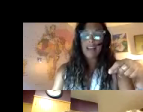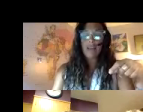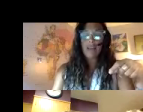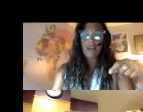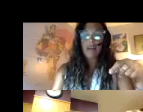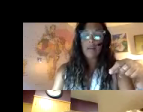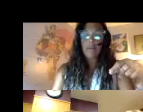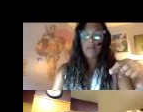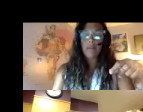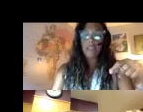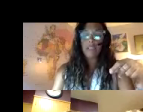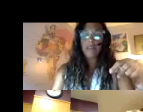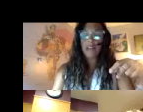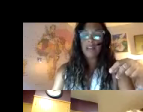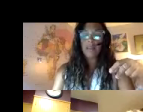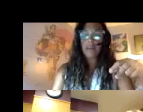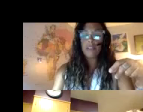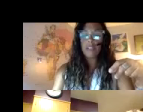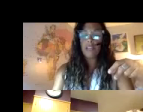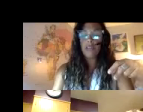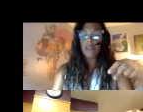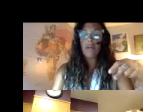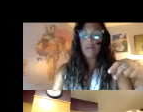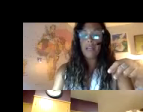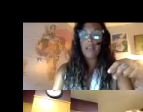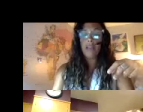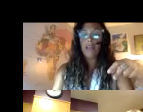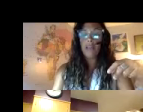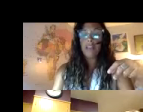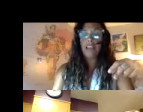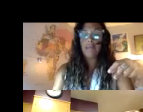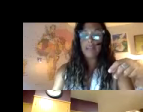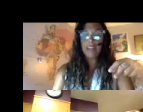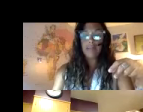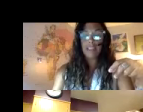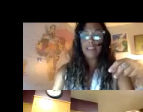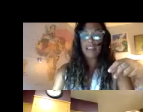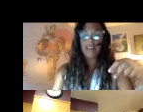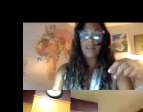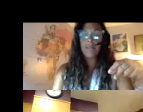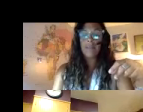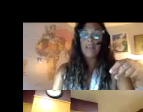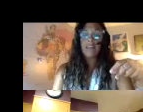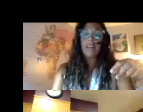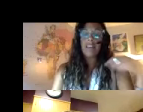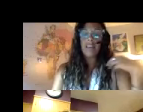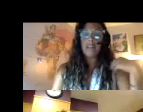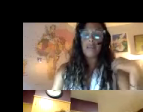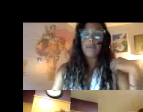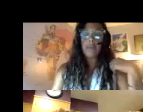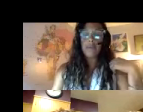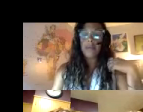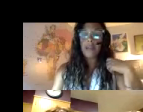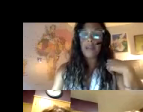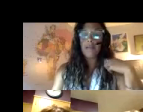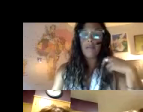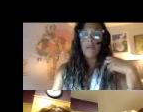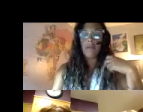the roadway corridors, could potentially be flooded if no other action is